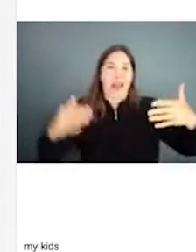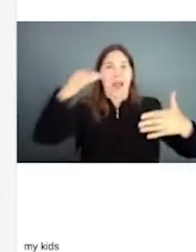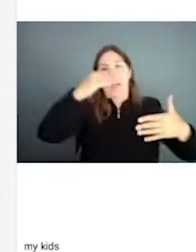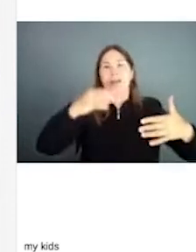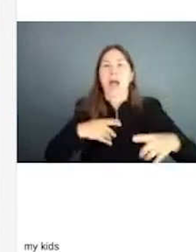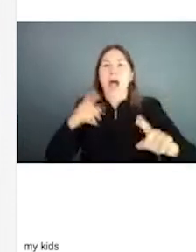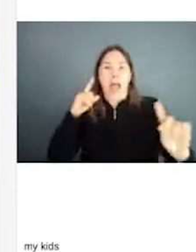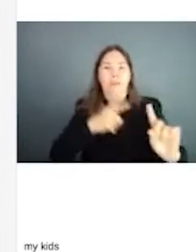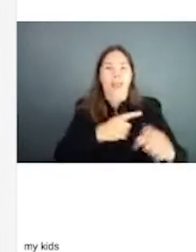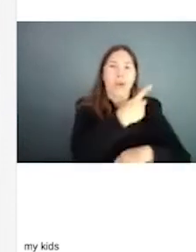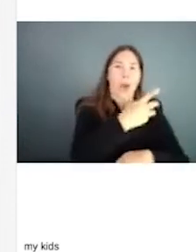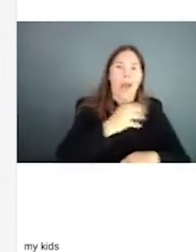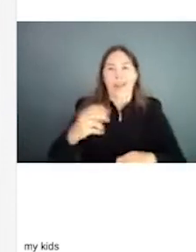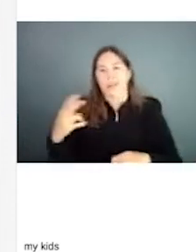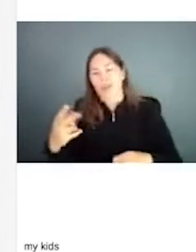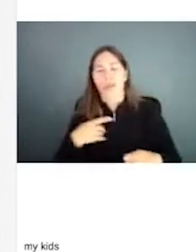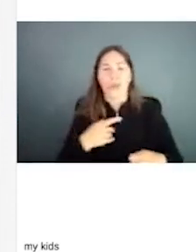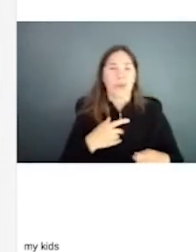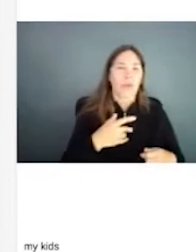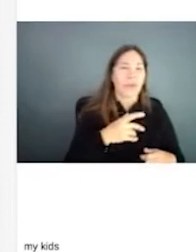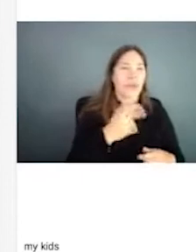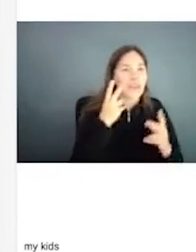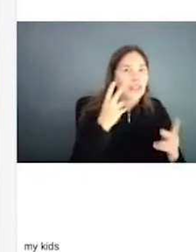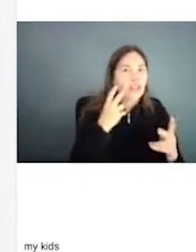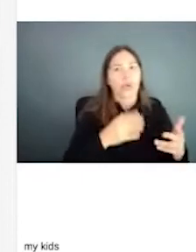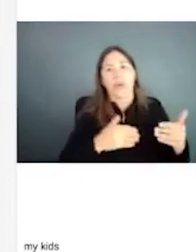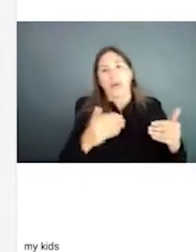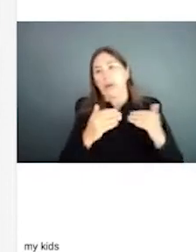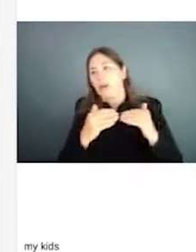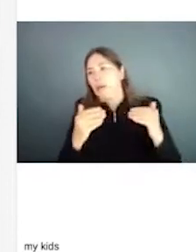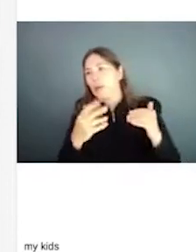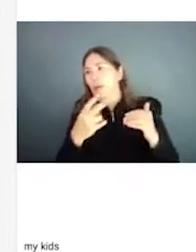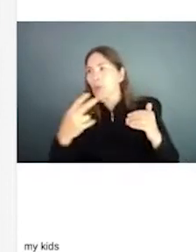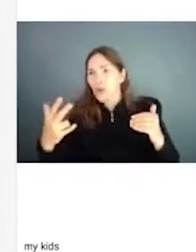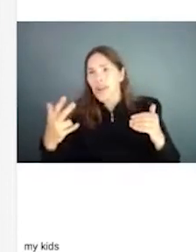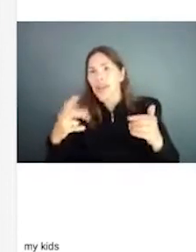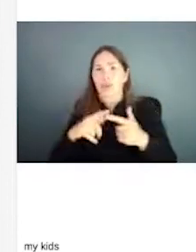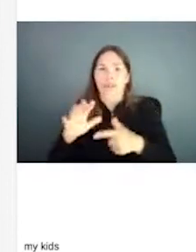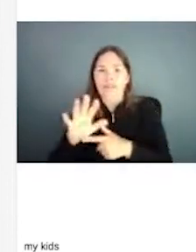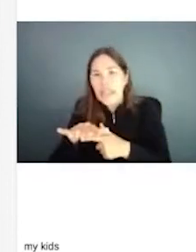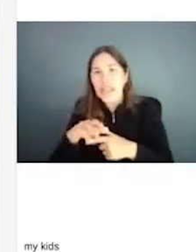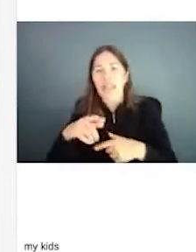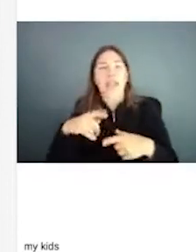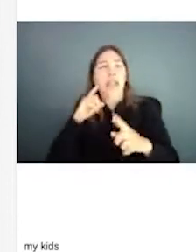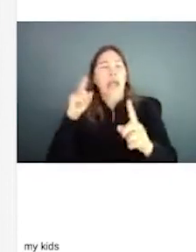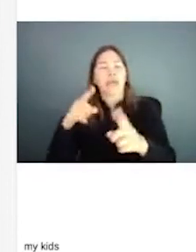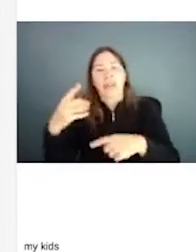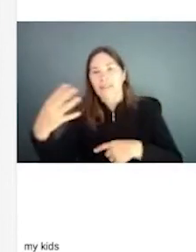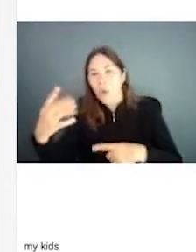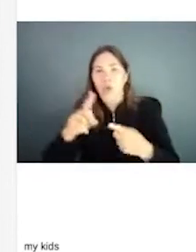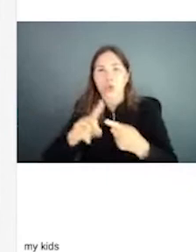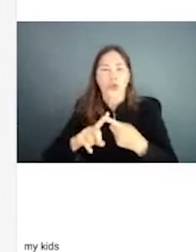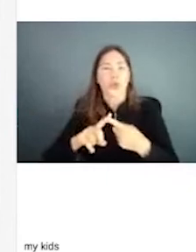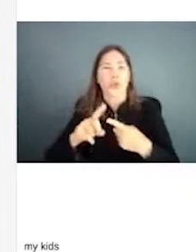2 aligned to visual, Objective 3 aligned to video, and Objective 4 aligned to